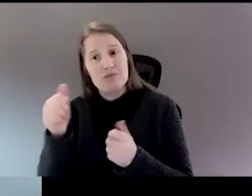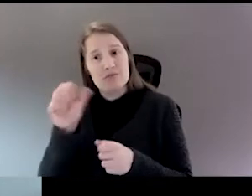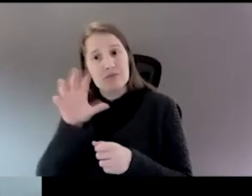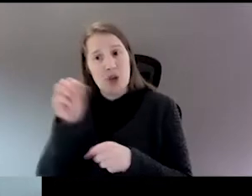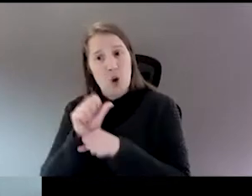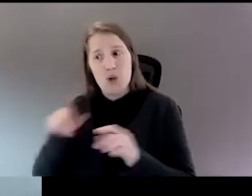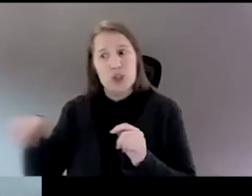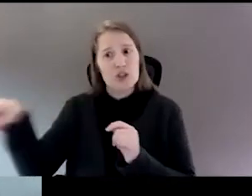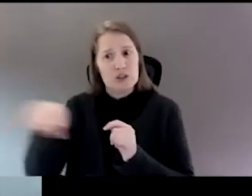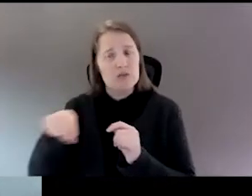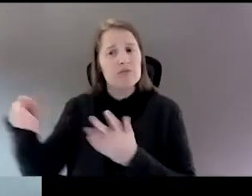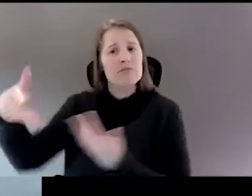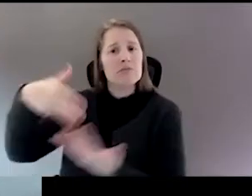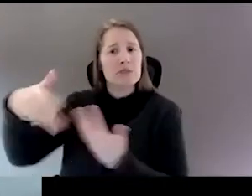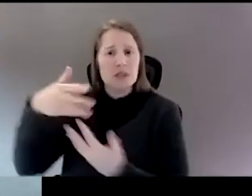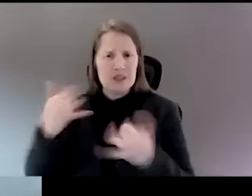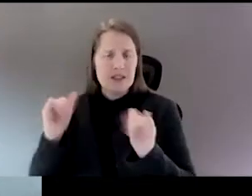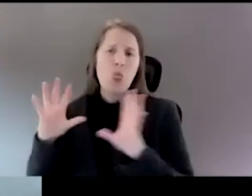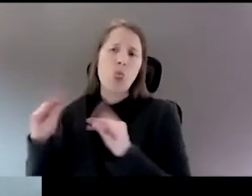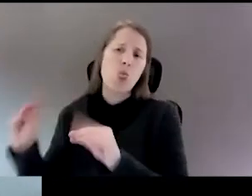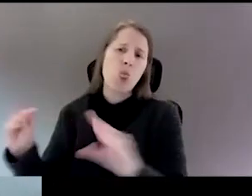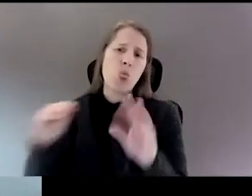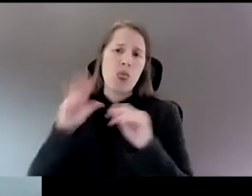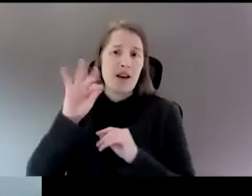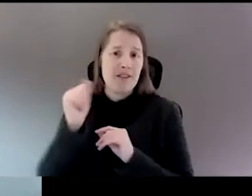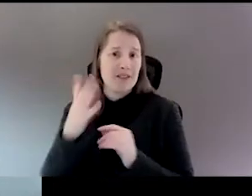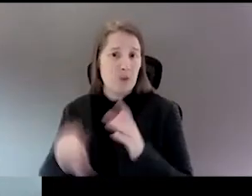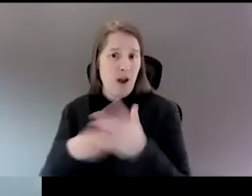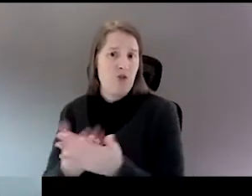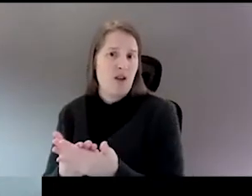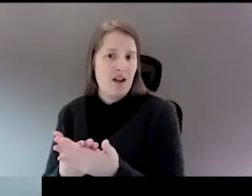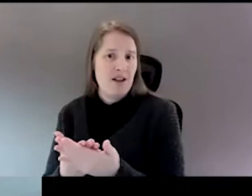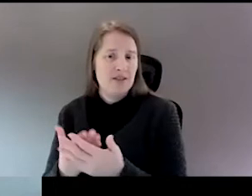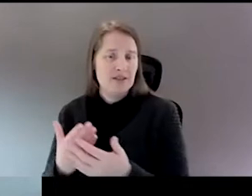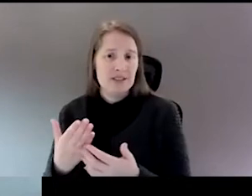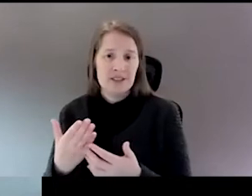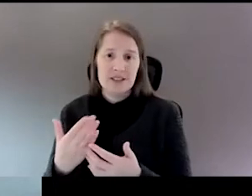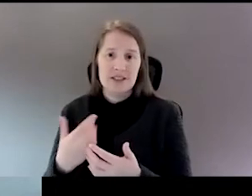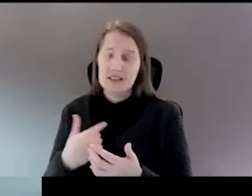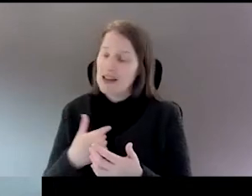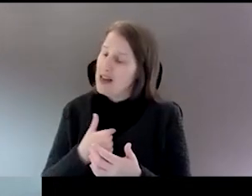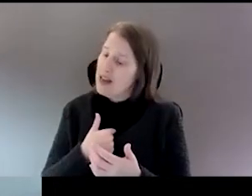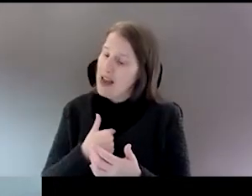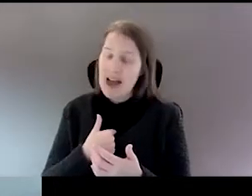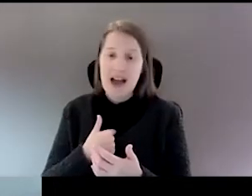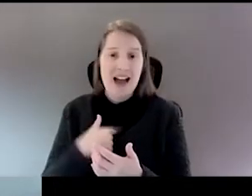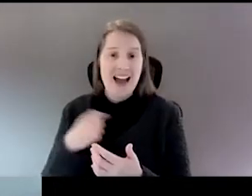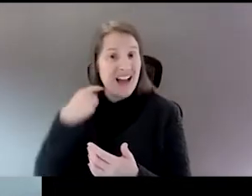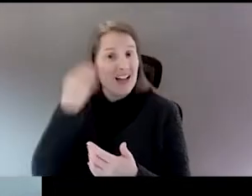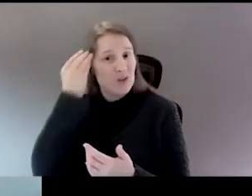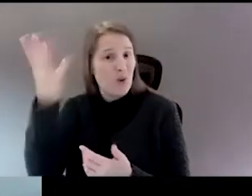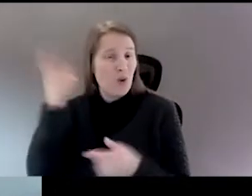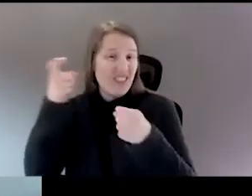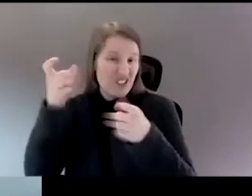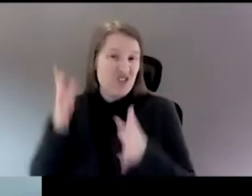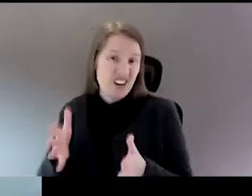at 9:15 when I came in. And I would, and I had to tell the director, I come